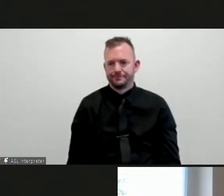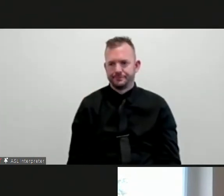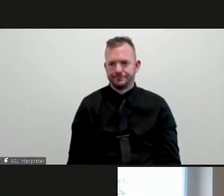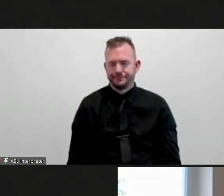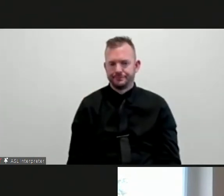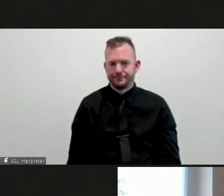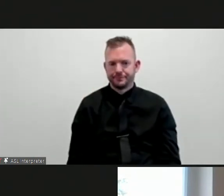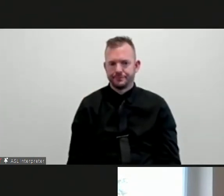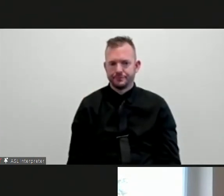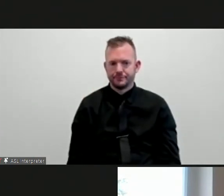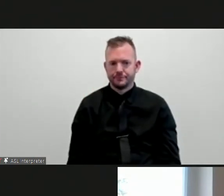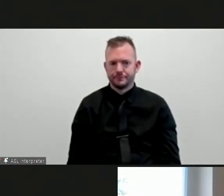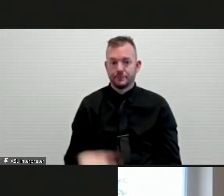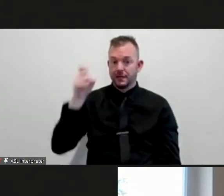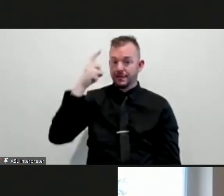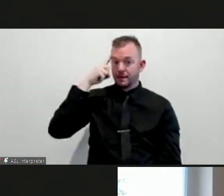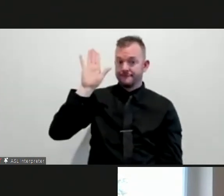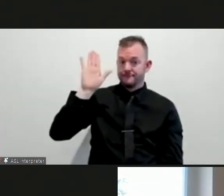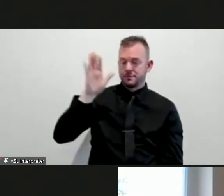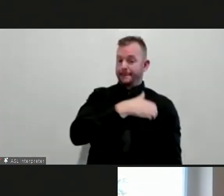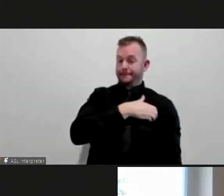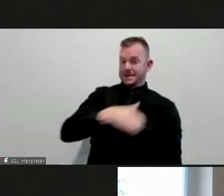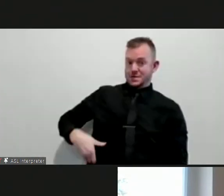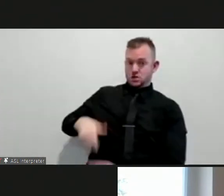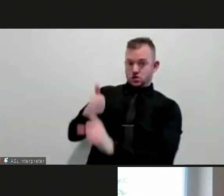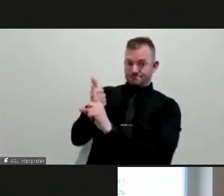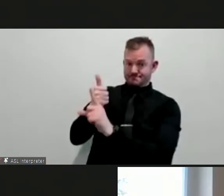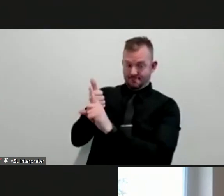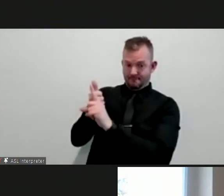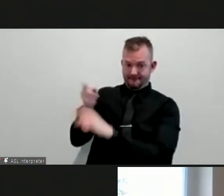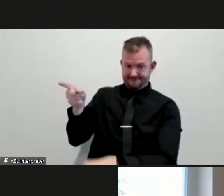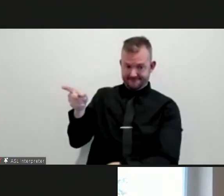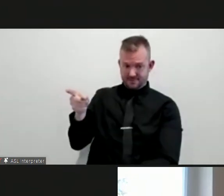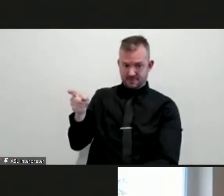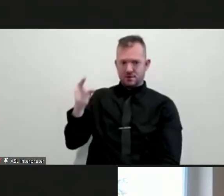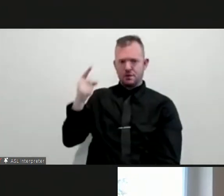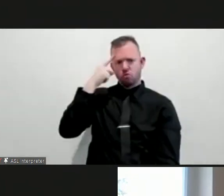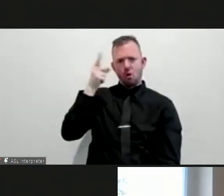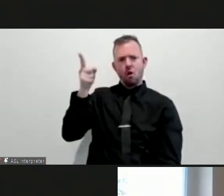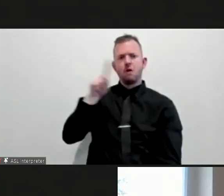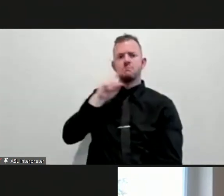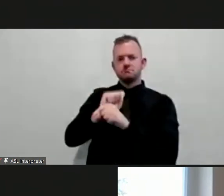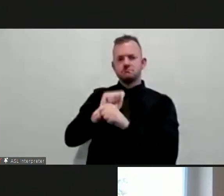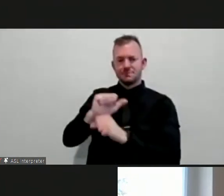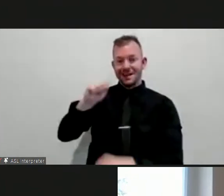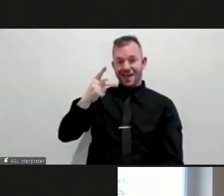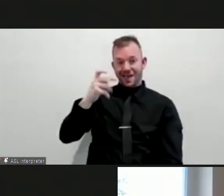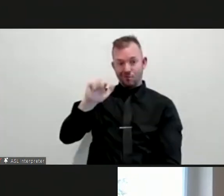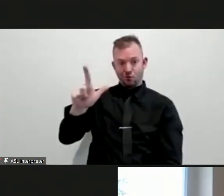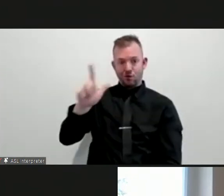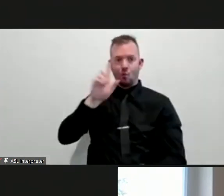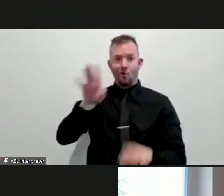for vaccine. Does Colorado see that as well, where it would be open to the general public and not someone in a certain